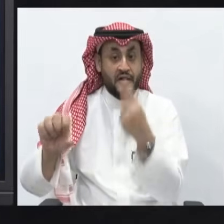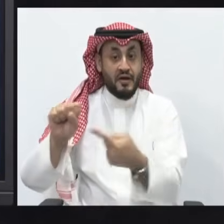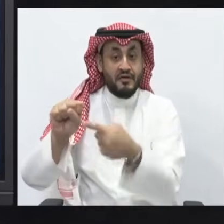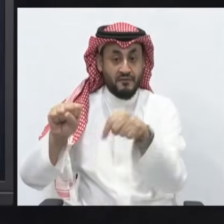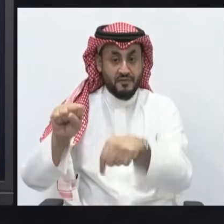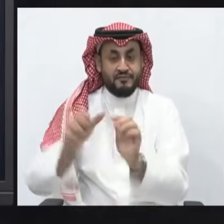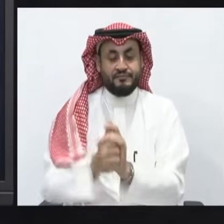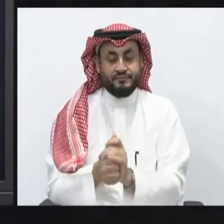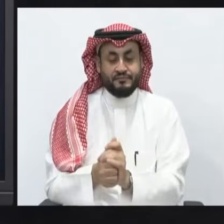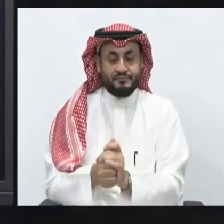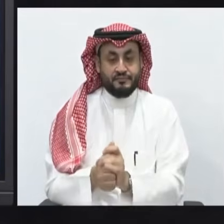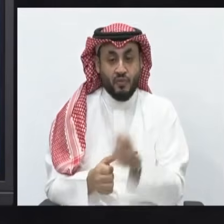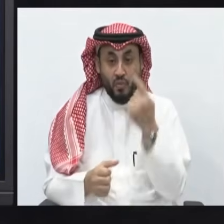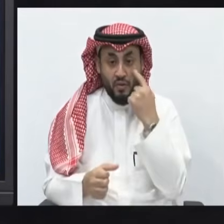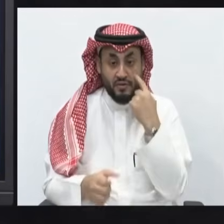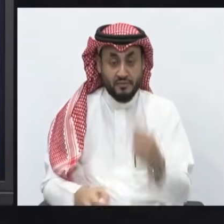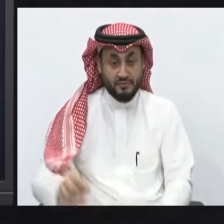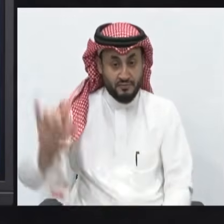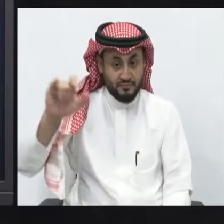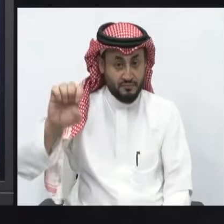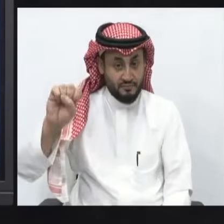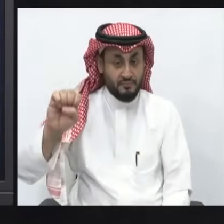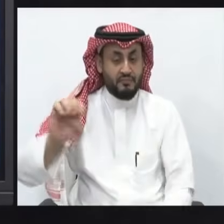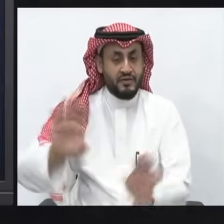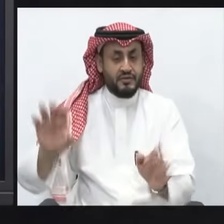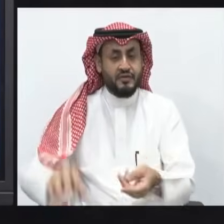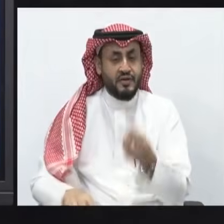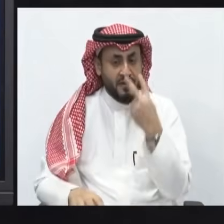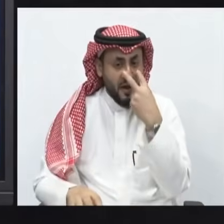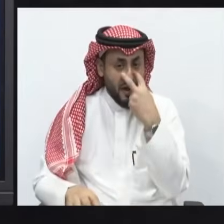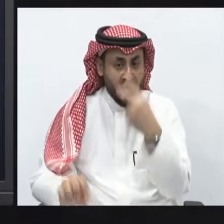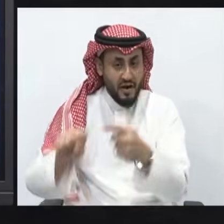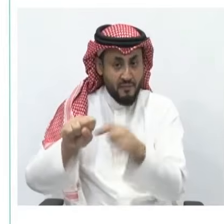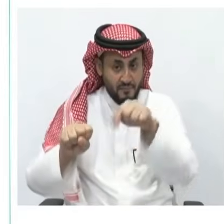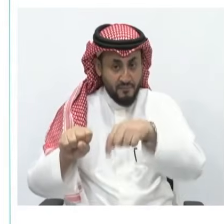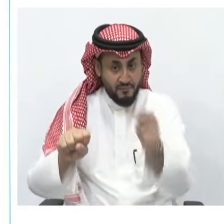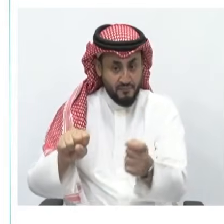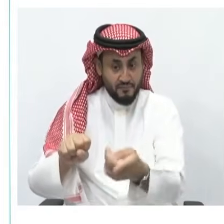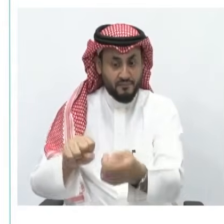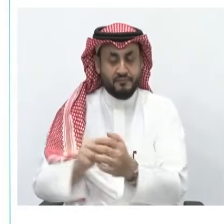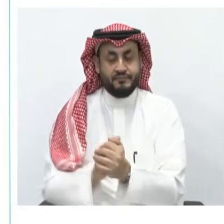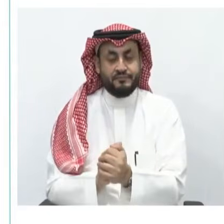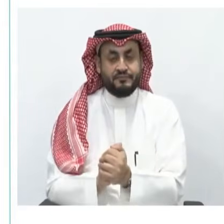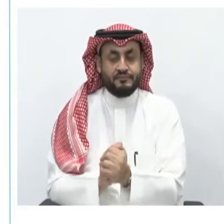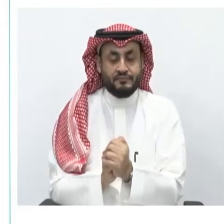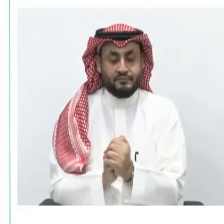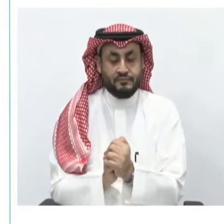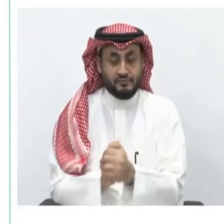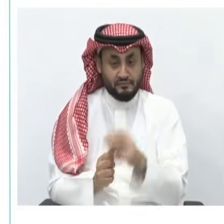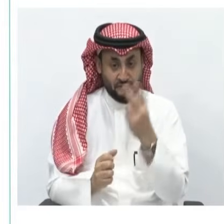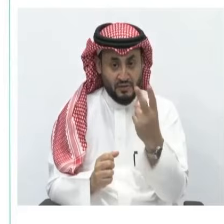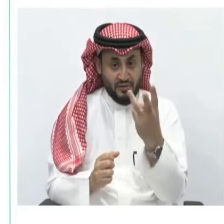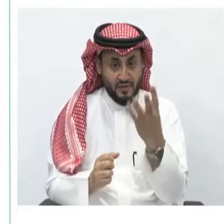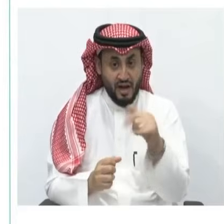not add S. Okay. But if I have 2 eyes, I will add S. Eyes.